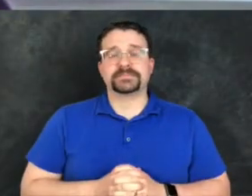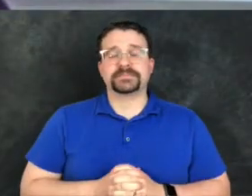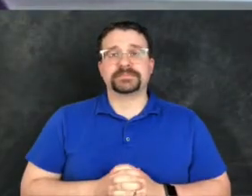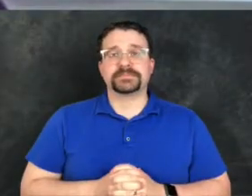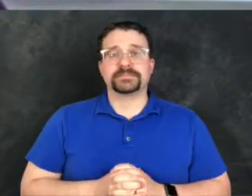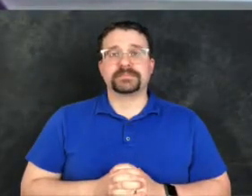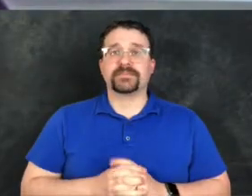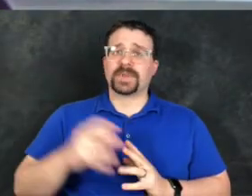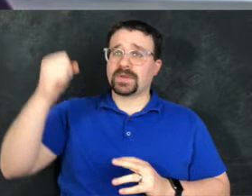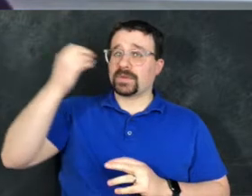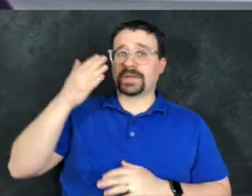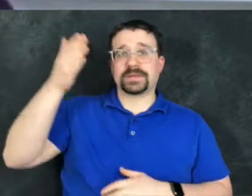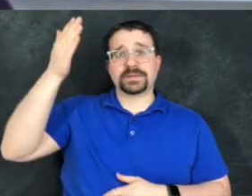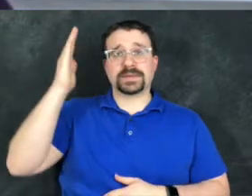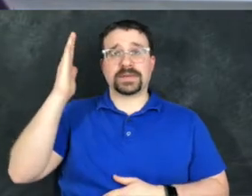pray.